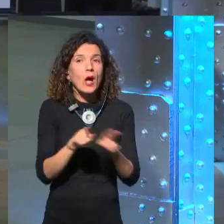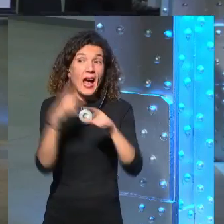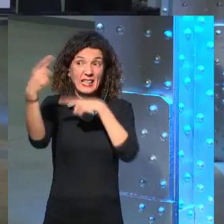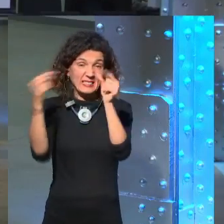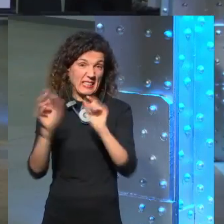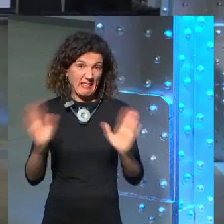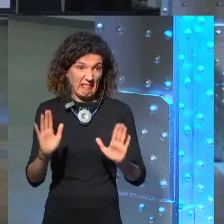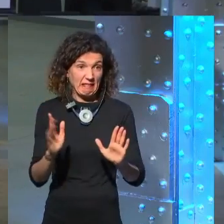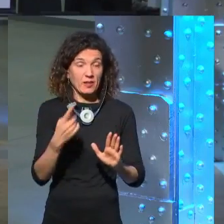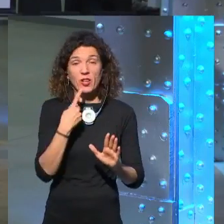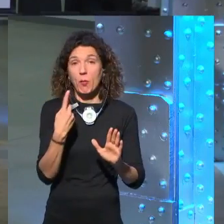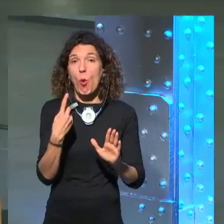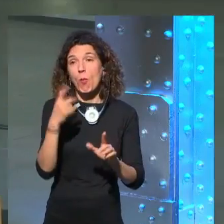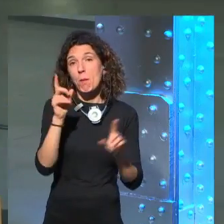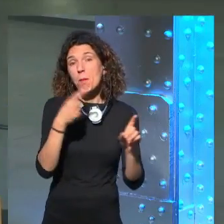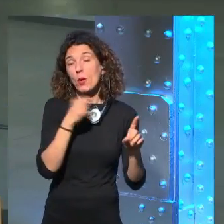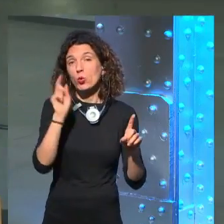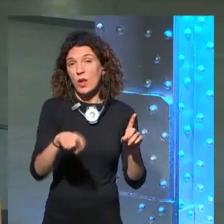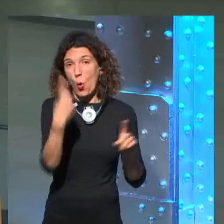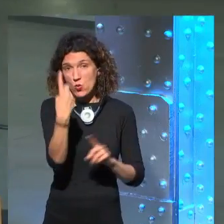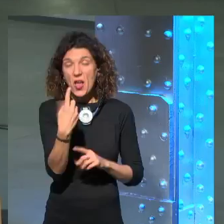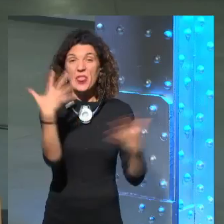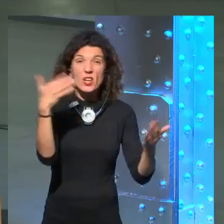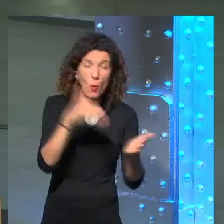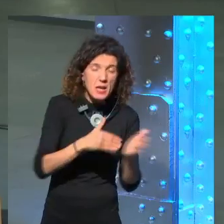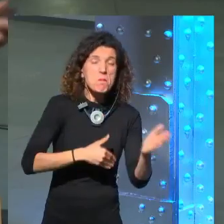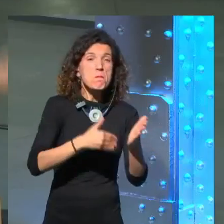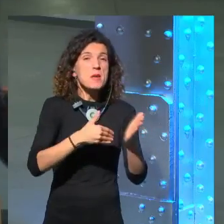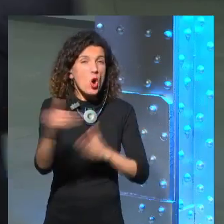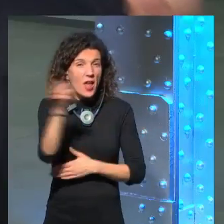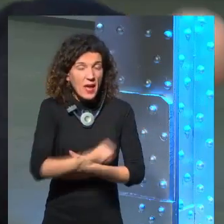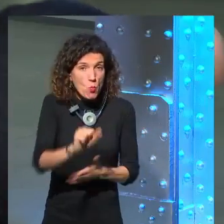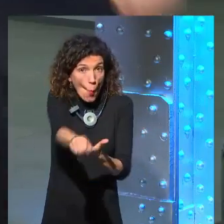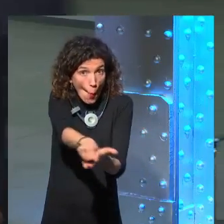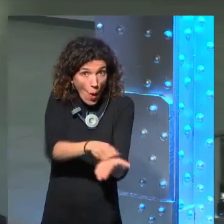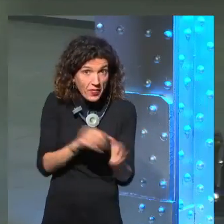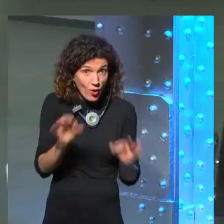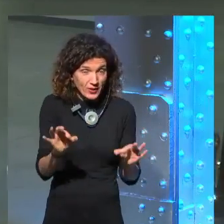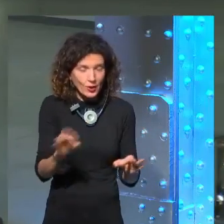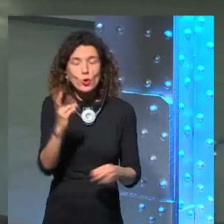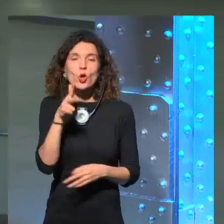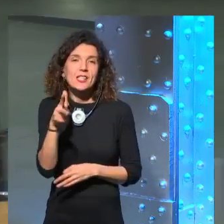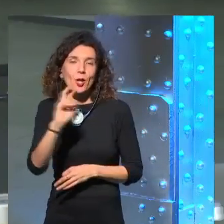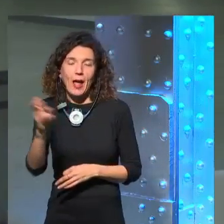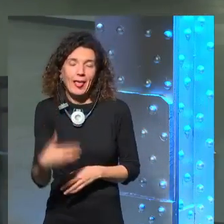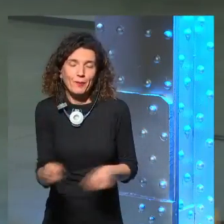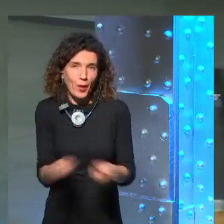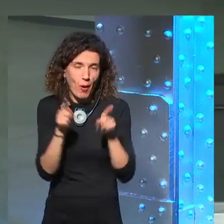5 billion years and it's half empty. Which is the Half-Life joke, so anyone who laughs at that. Good,